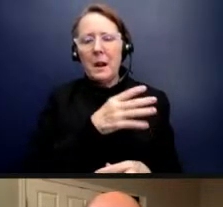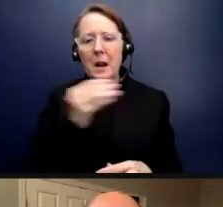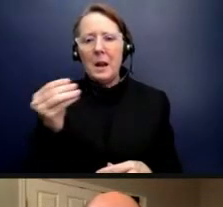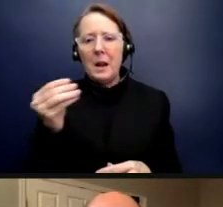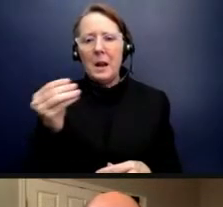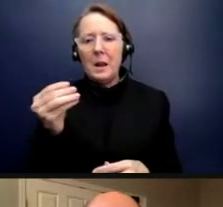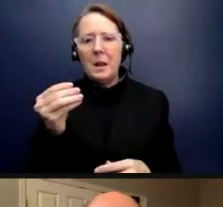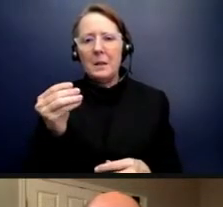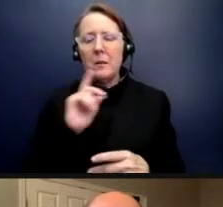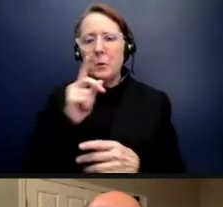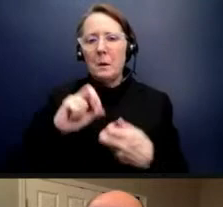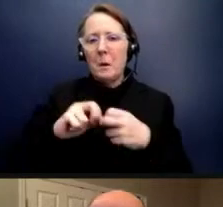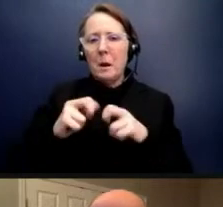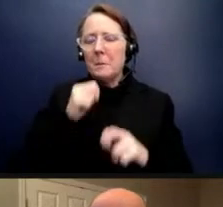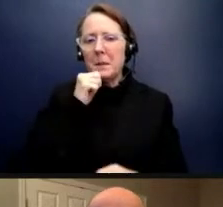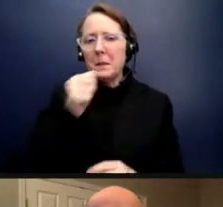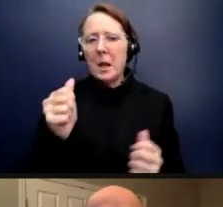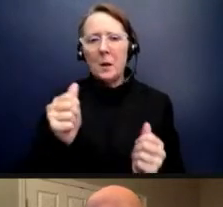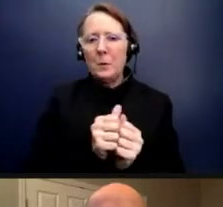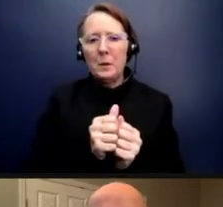the real problem is not with the